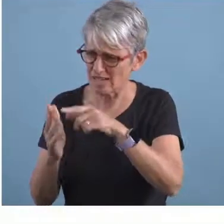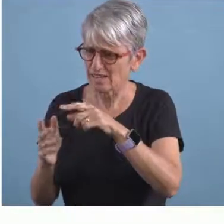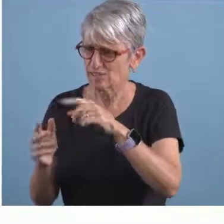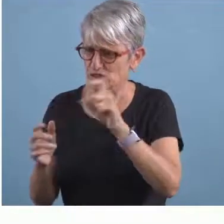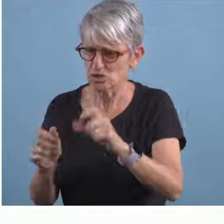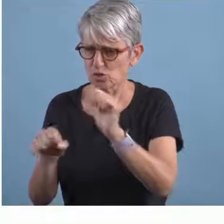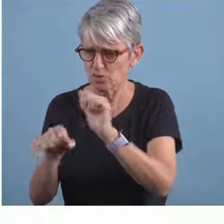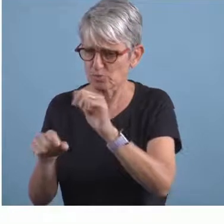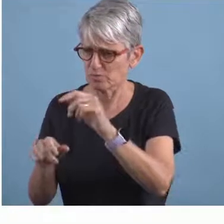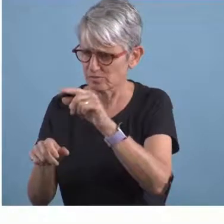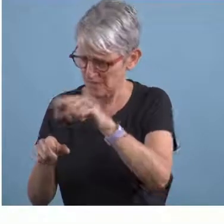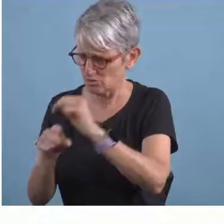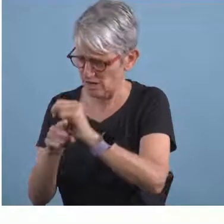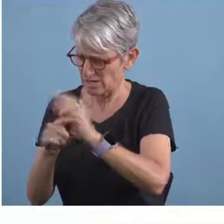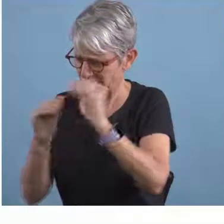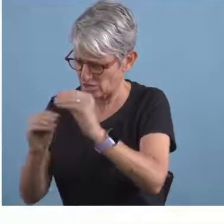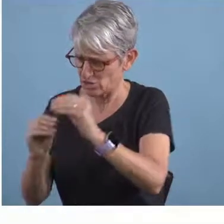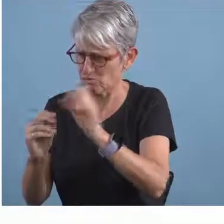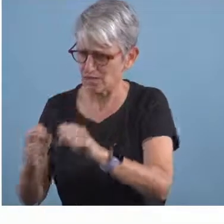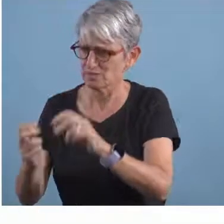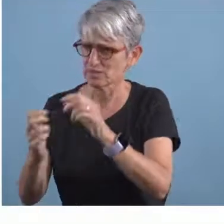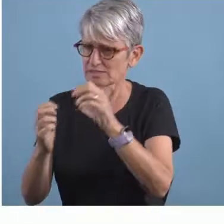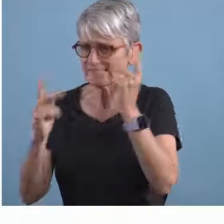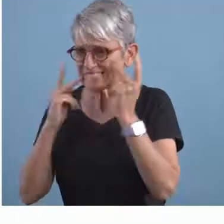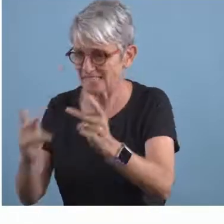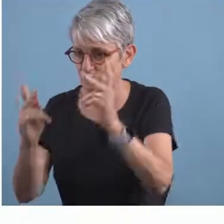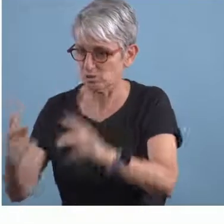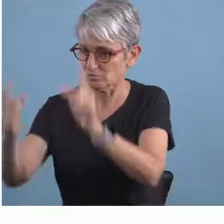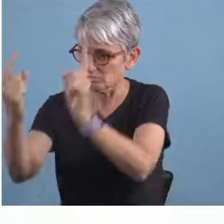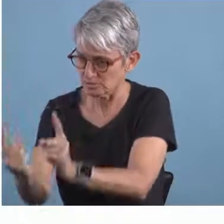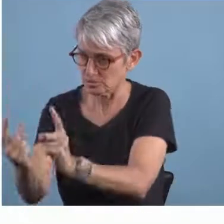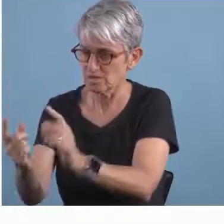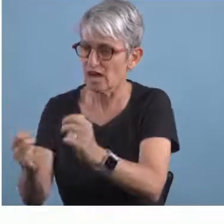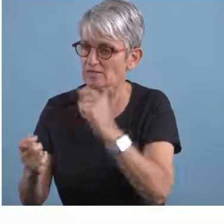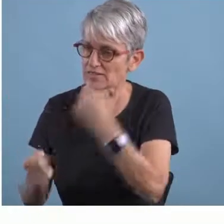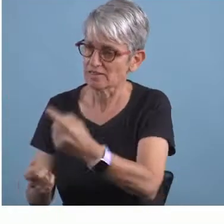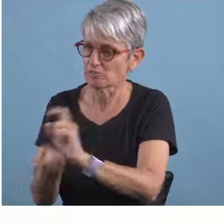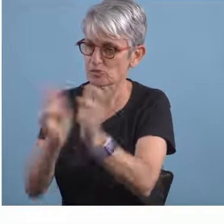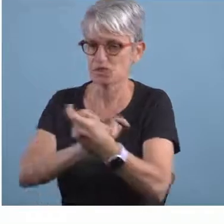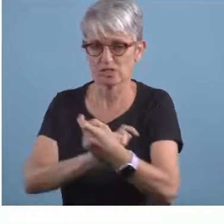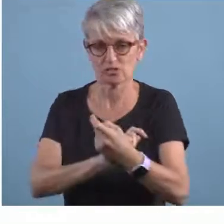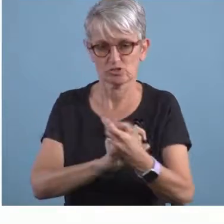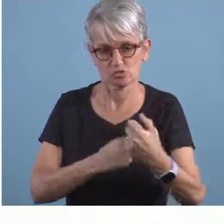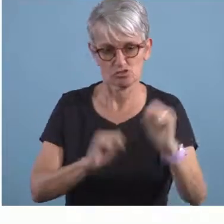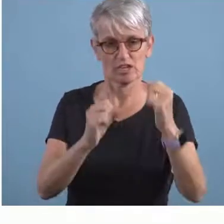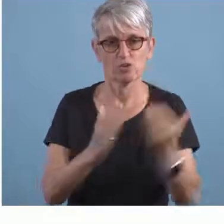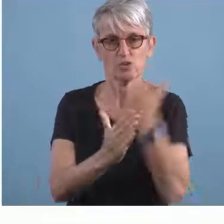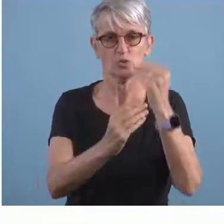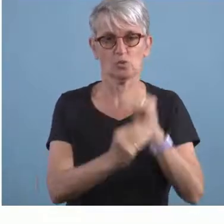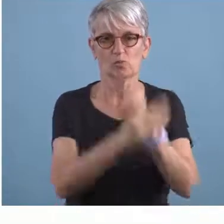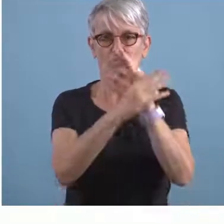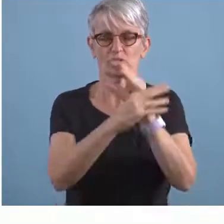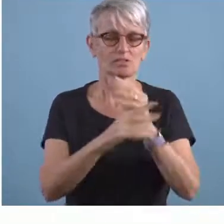to change that service delivery approach, to embrace it, to give it a try. And sometimes people